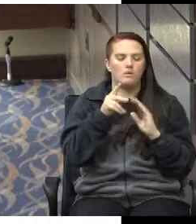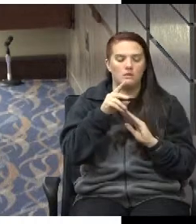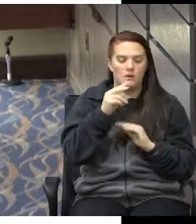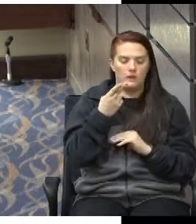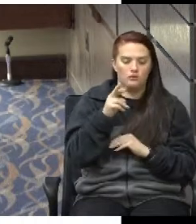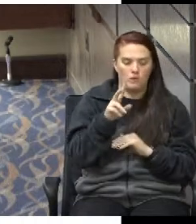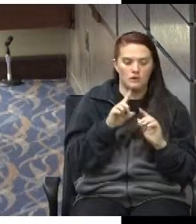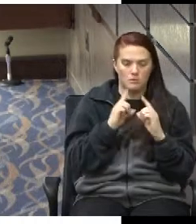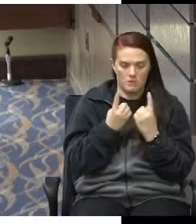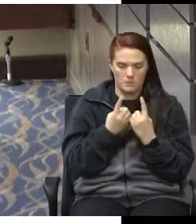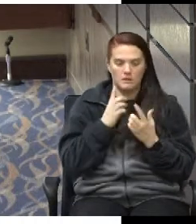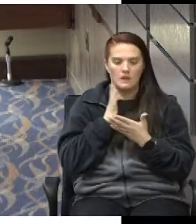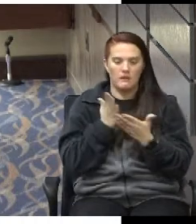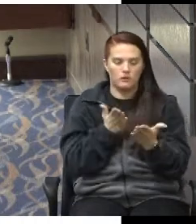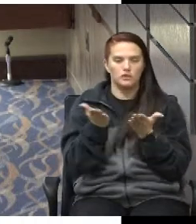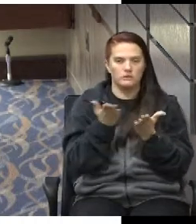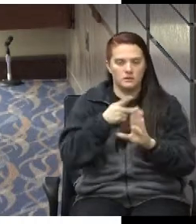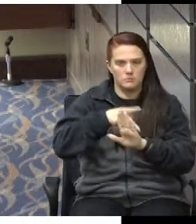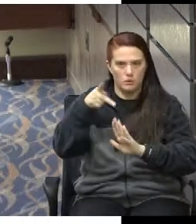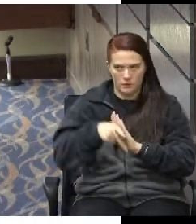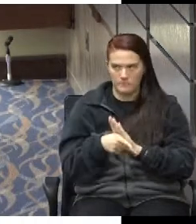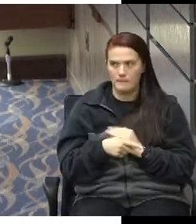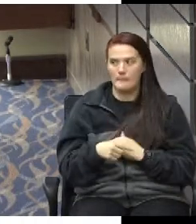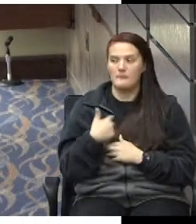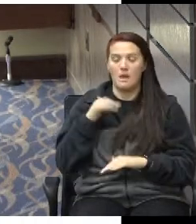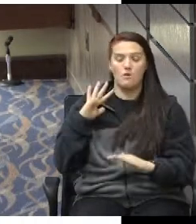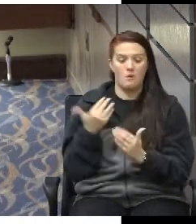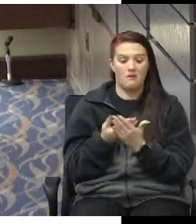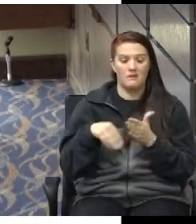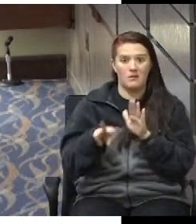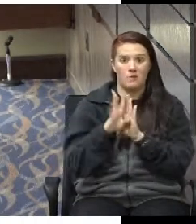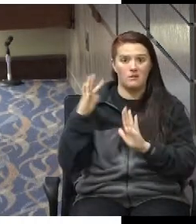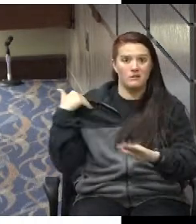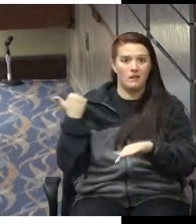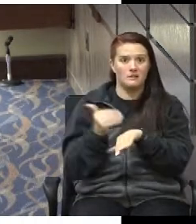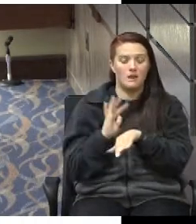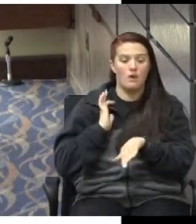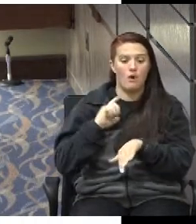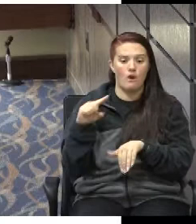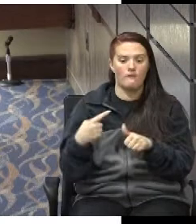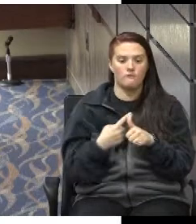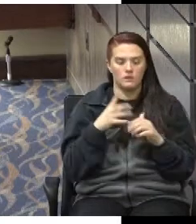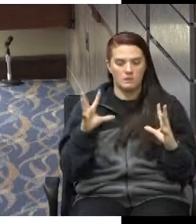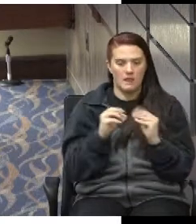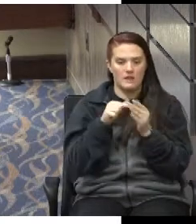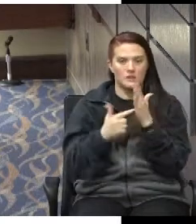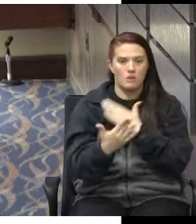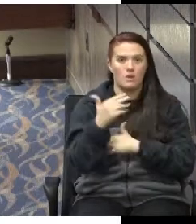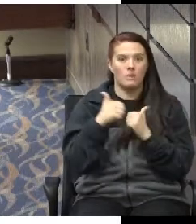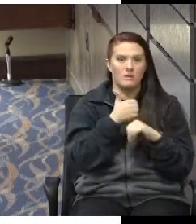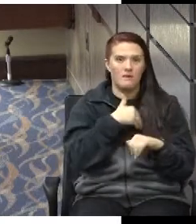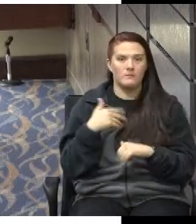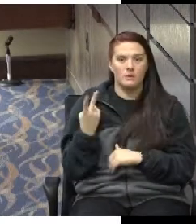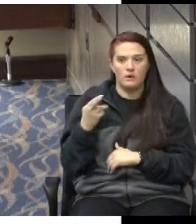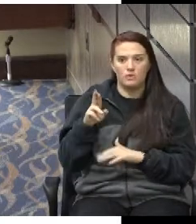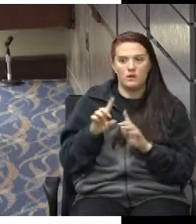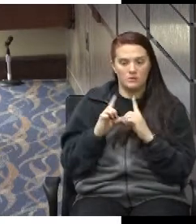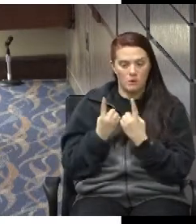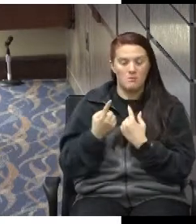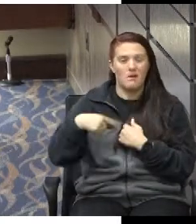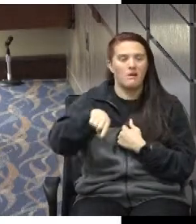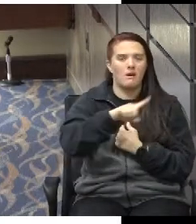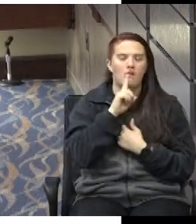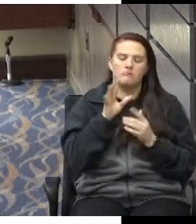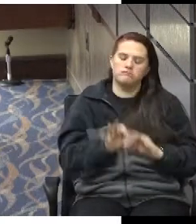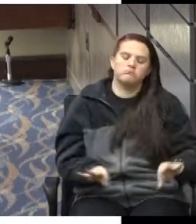the delivery of services and programs. I arrived in Waco last night. Our first meeting this morning was members of the HR department. They are